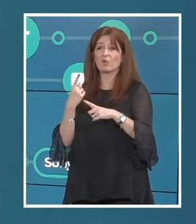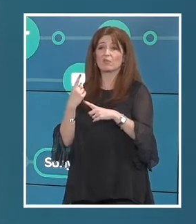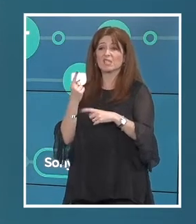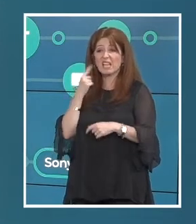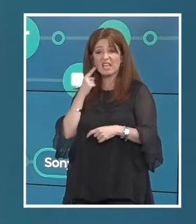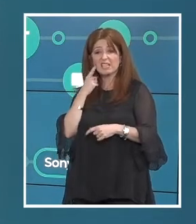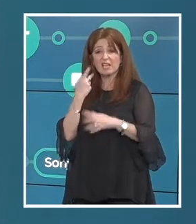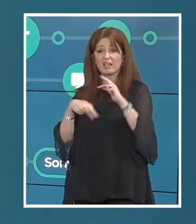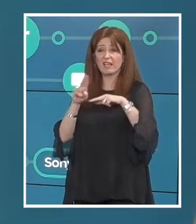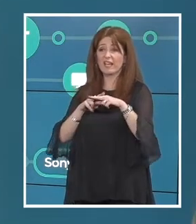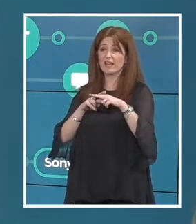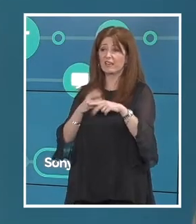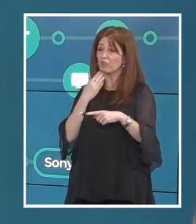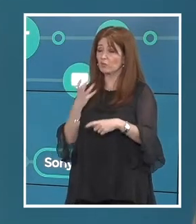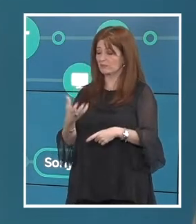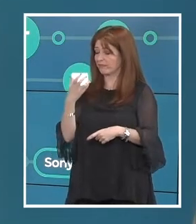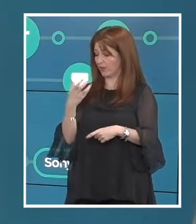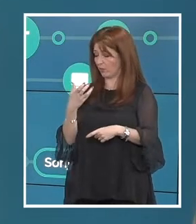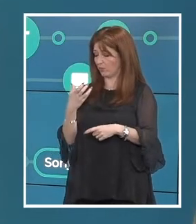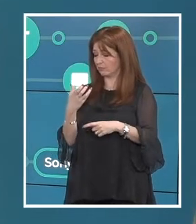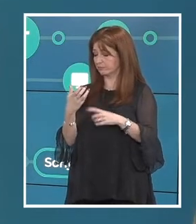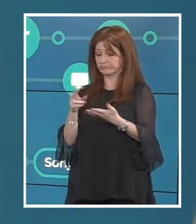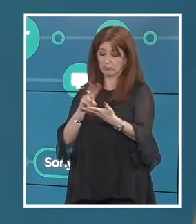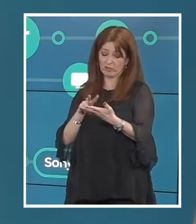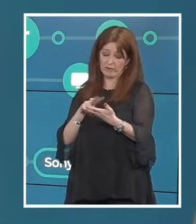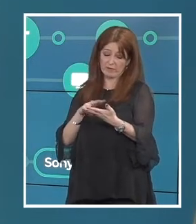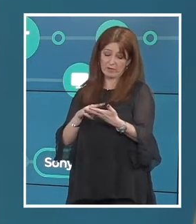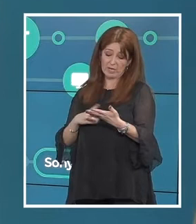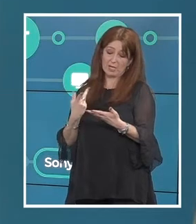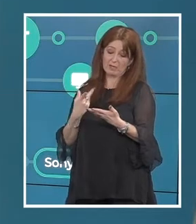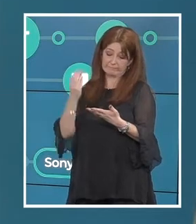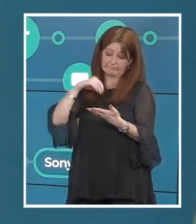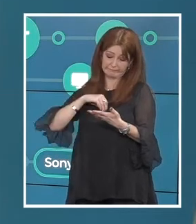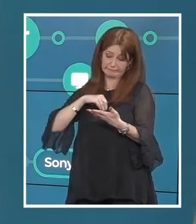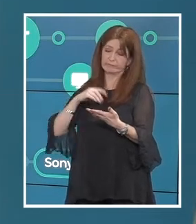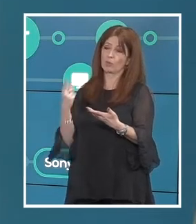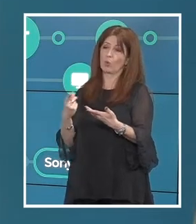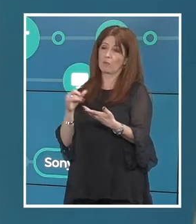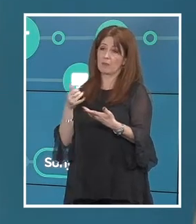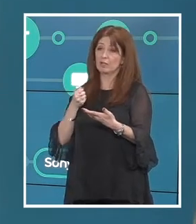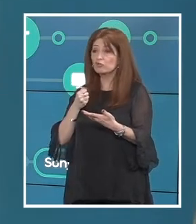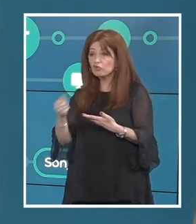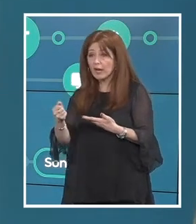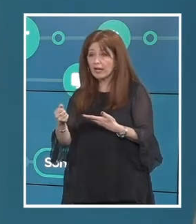from smartphones or are on a train and perhaps don't have, the